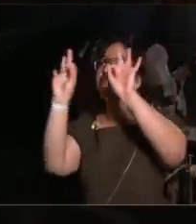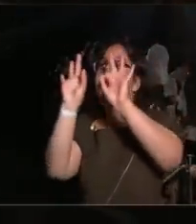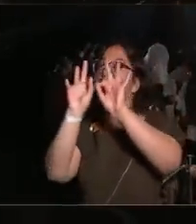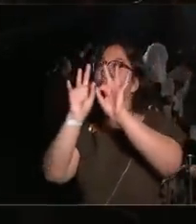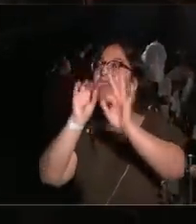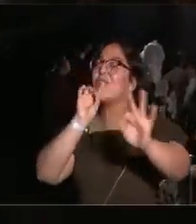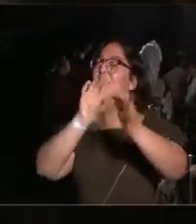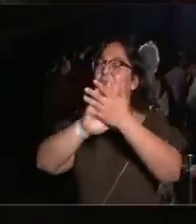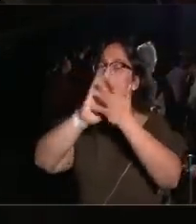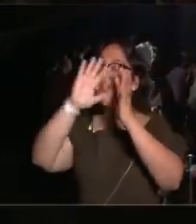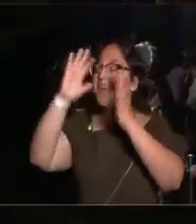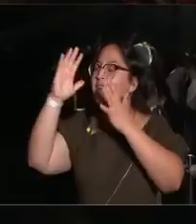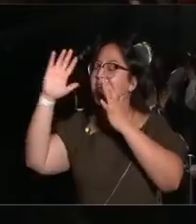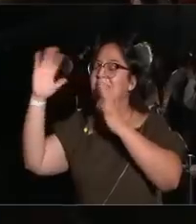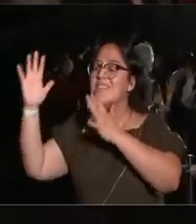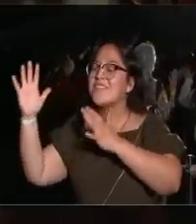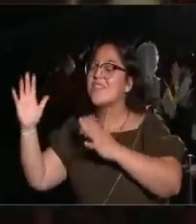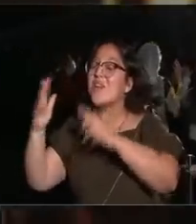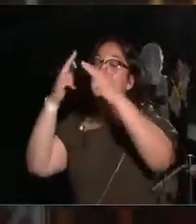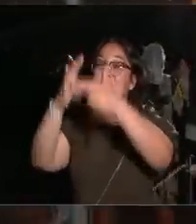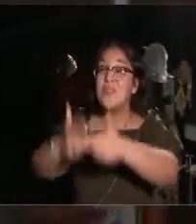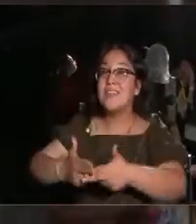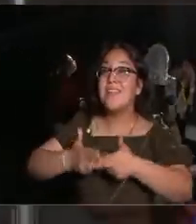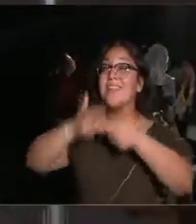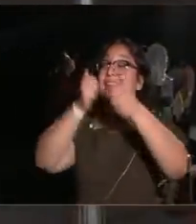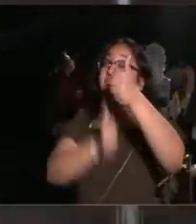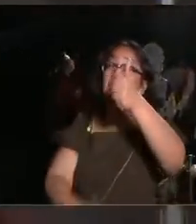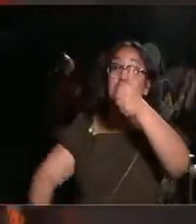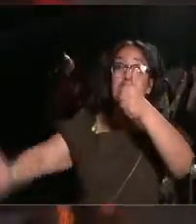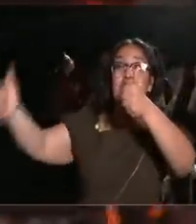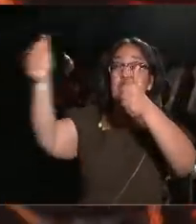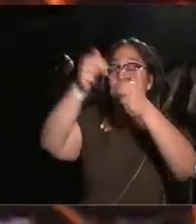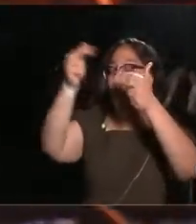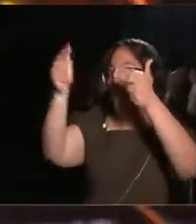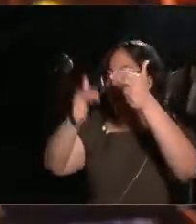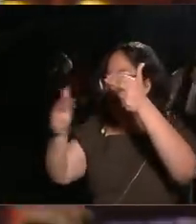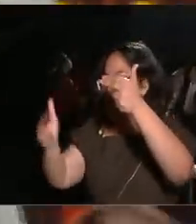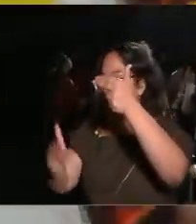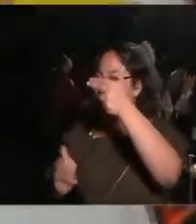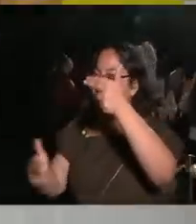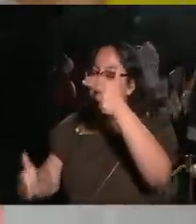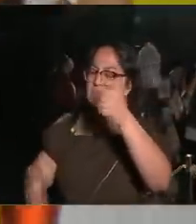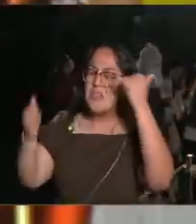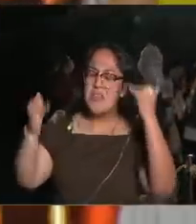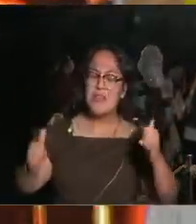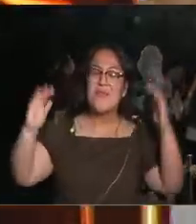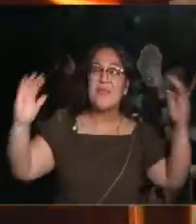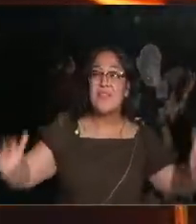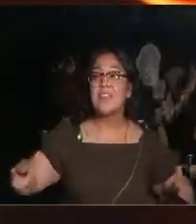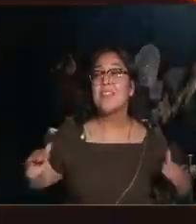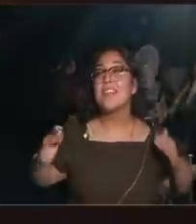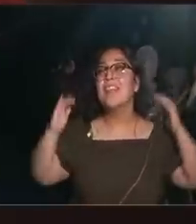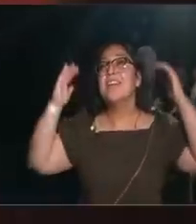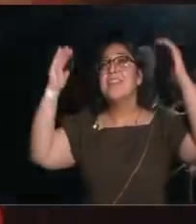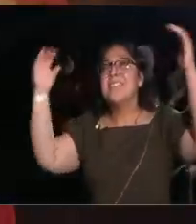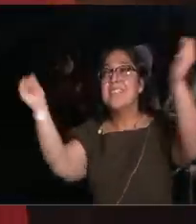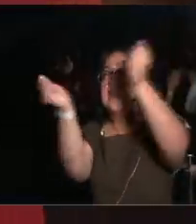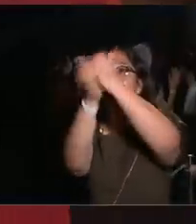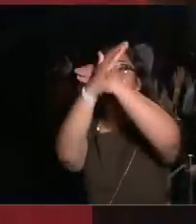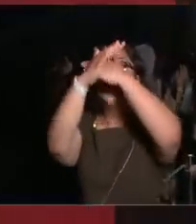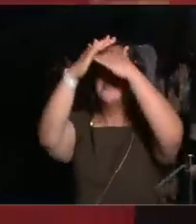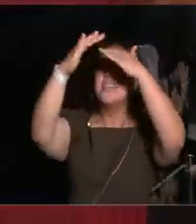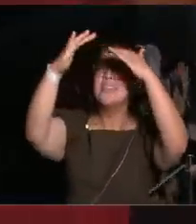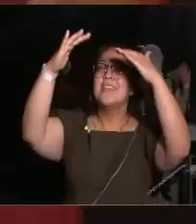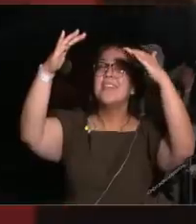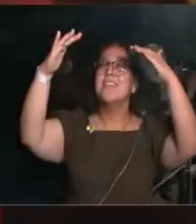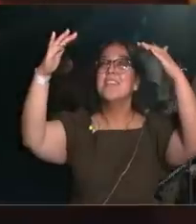you alone deserve our praise. You're the name above all names. Oh. Be